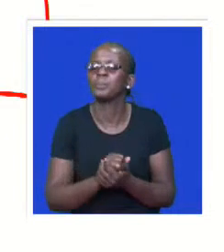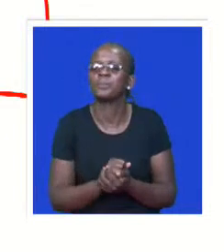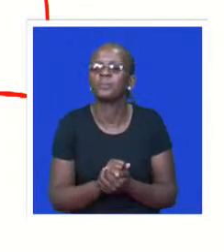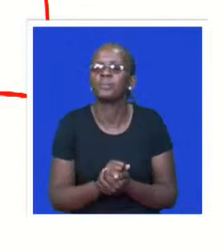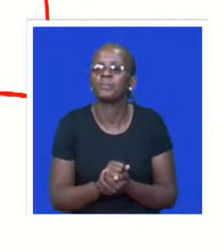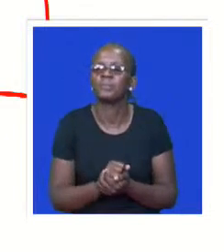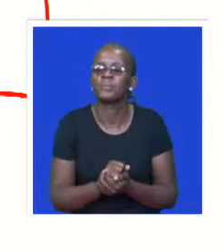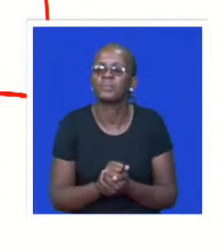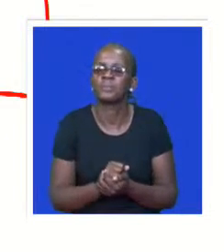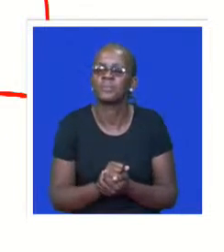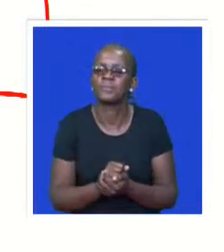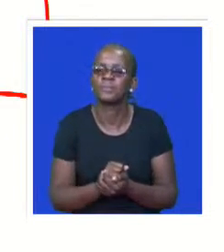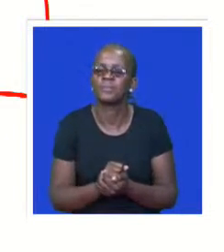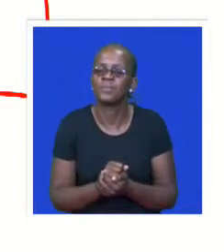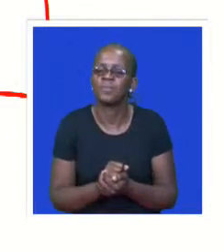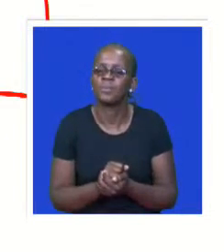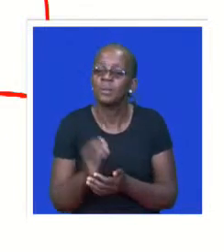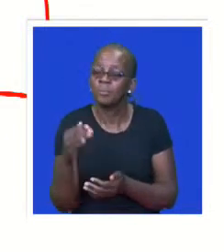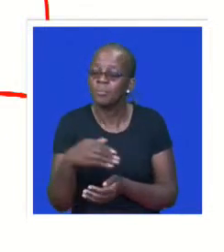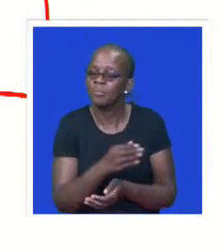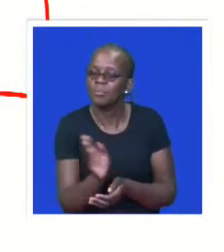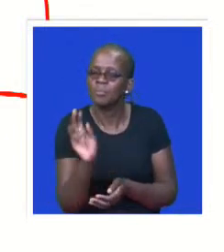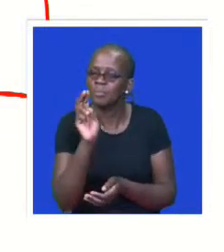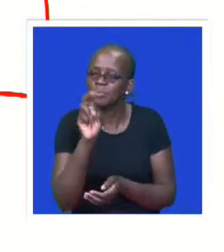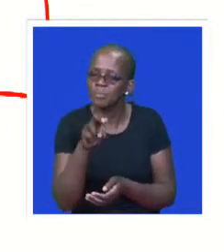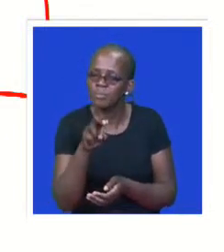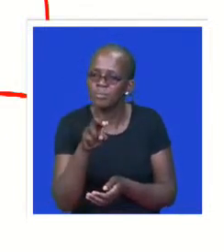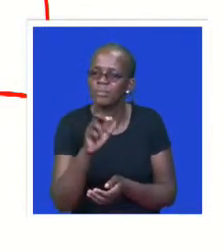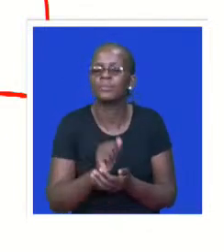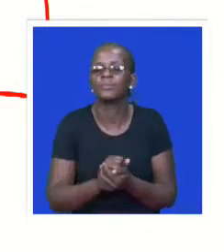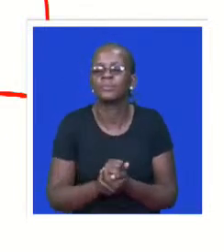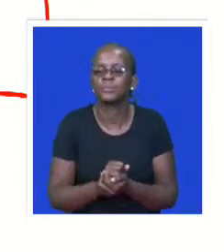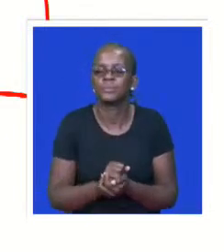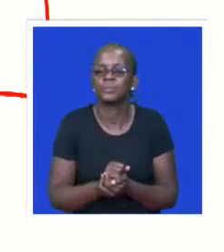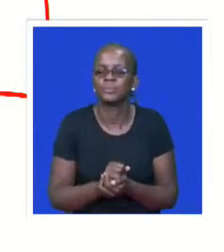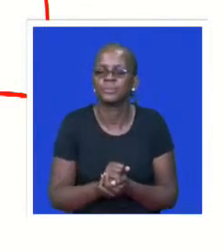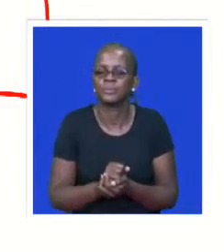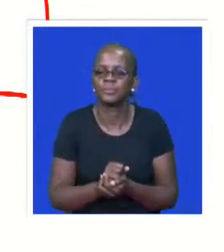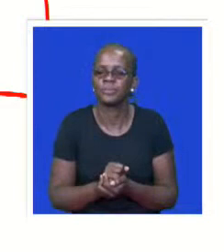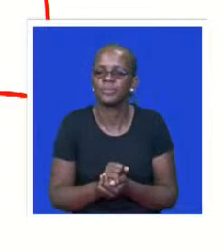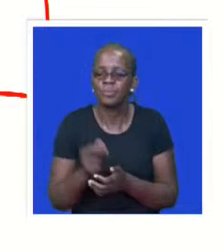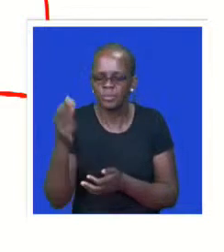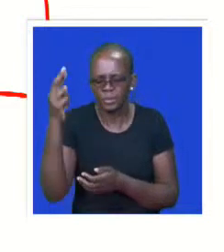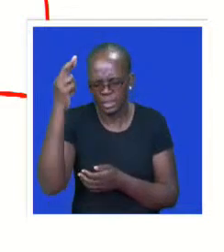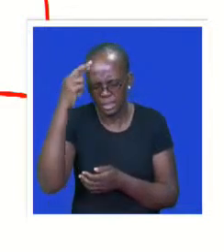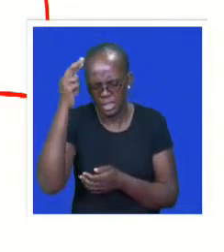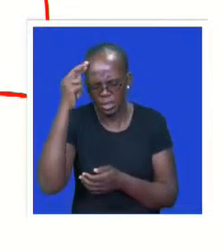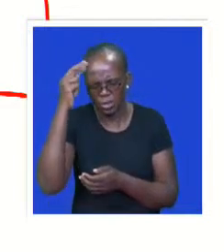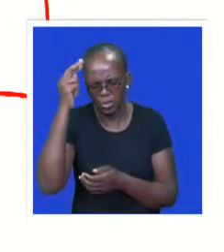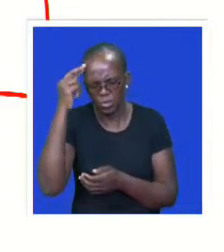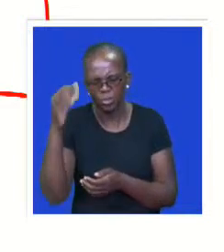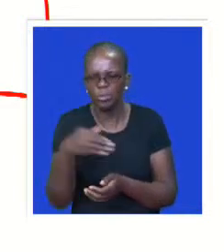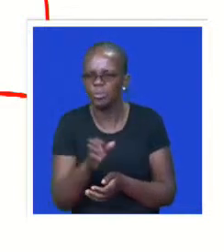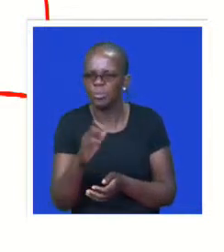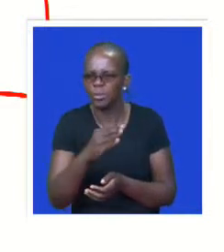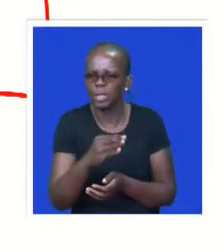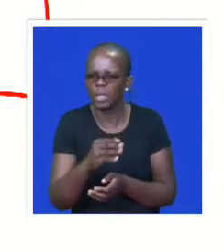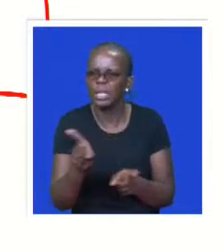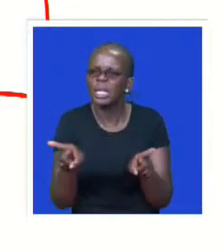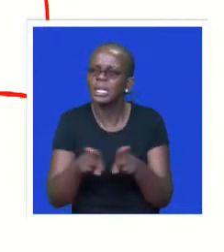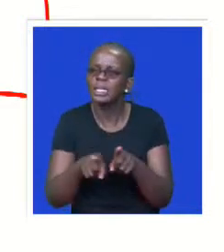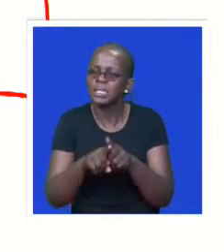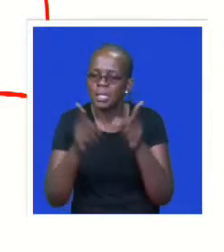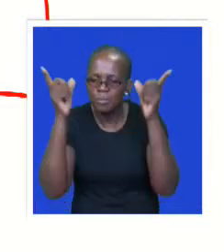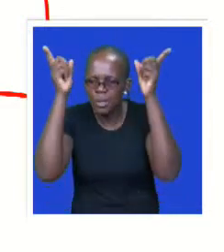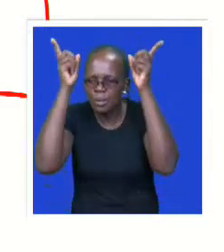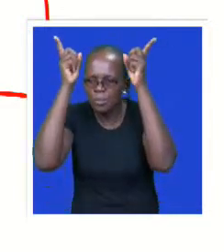and rebellious. She is defiant and rebellious because remember, the serpent symbolizes the devil, my dear Lena. So it shows